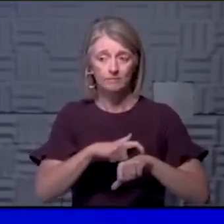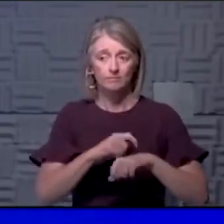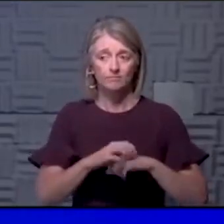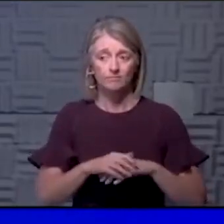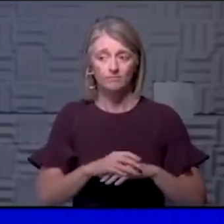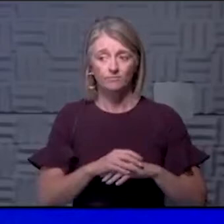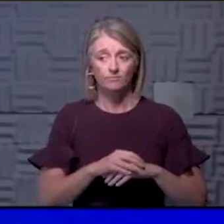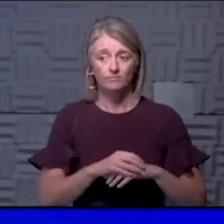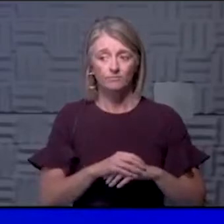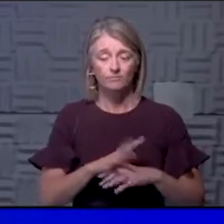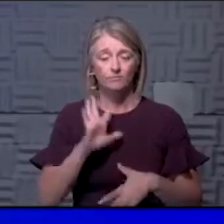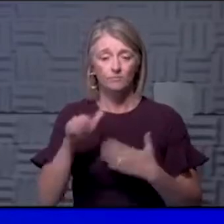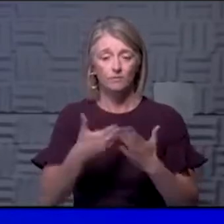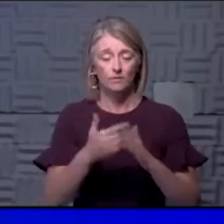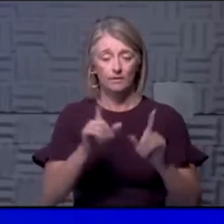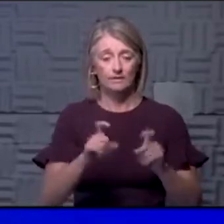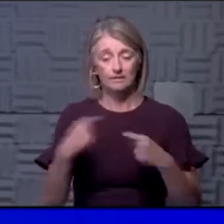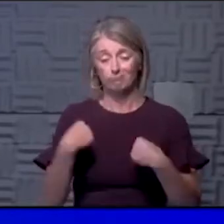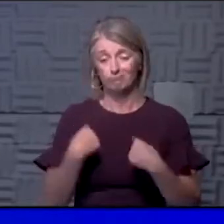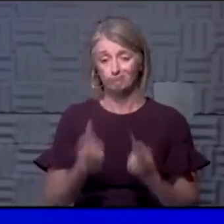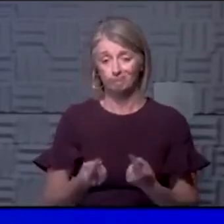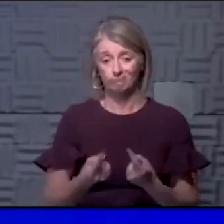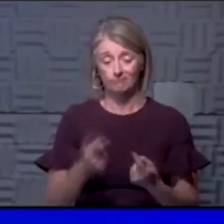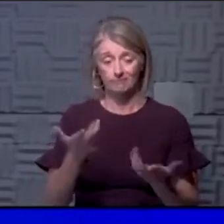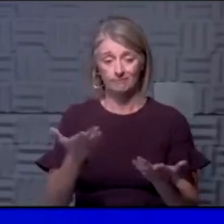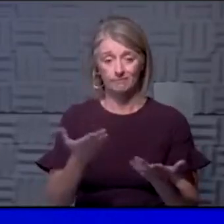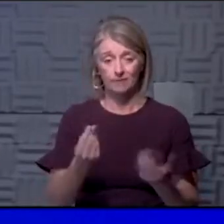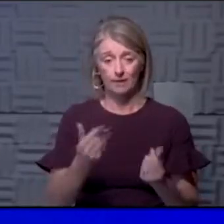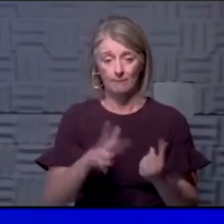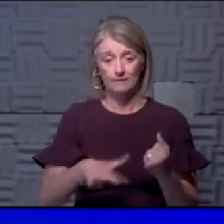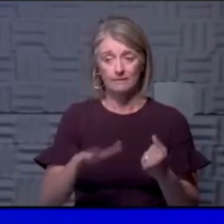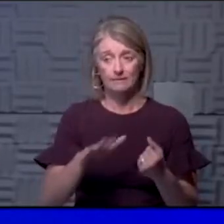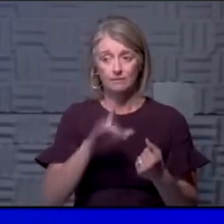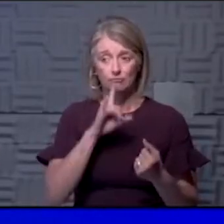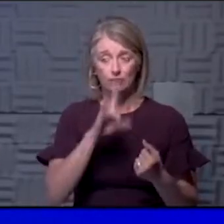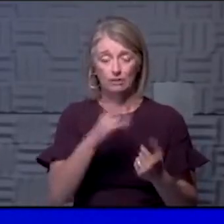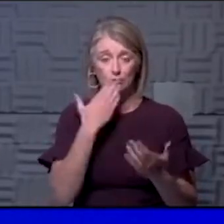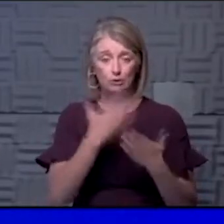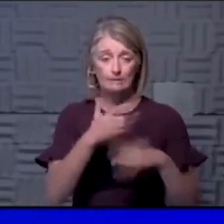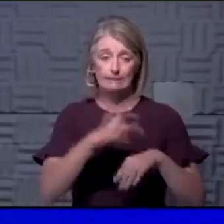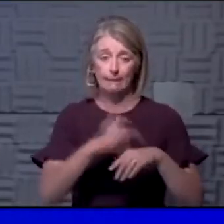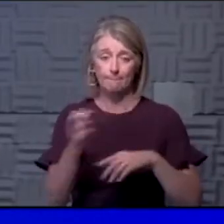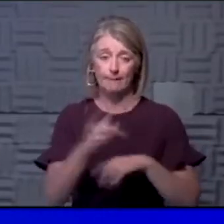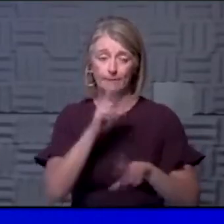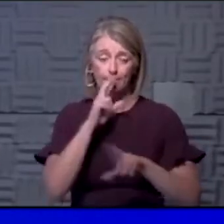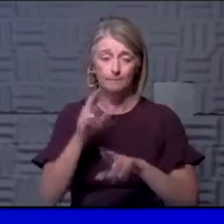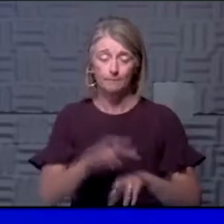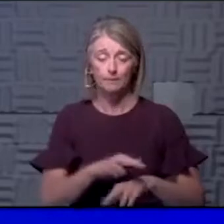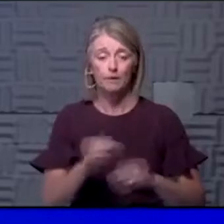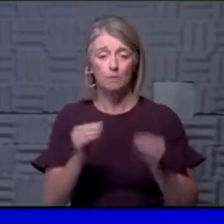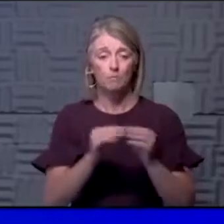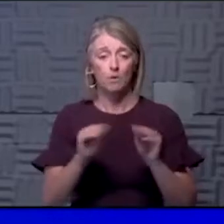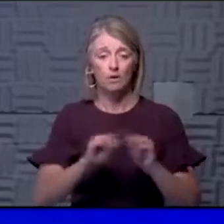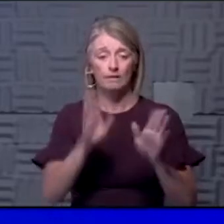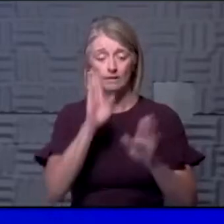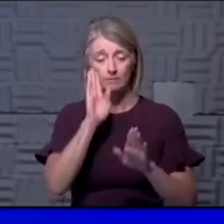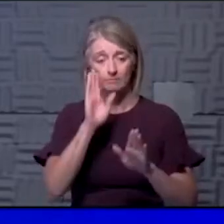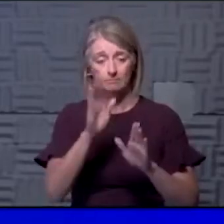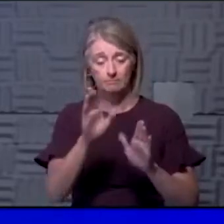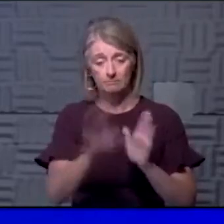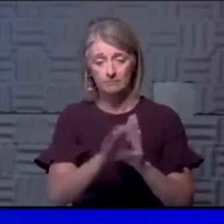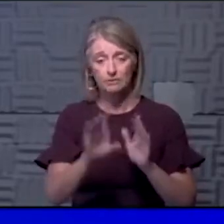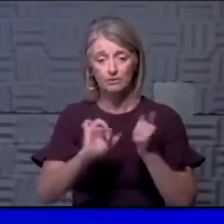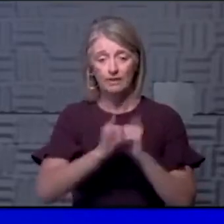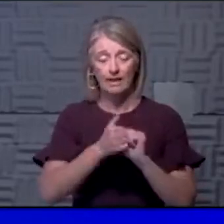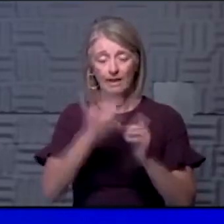times. So far, all of the testing that has been done on the campus has had really good turnaround times. We are able to get a more clear picture of really